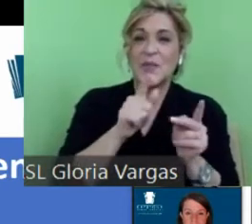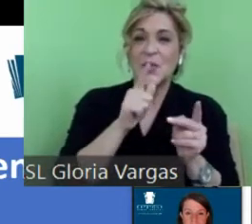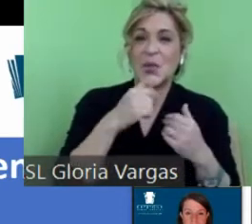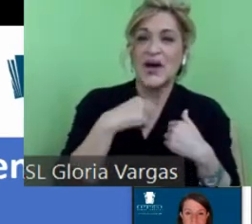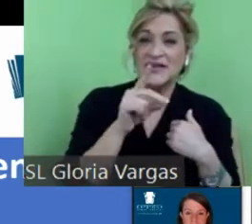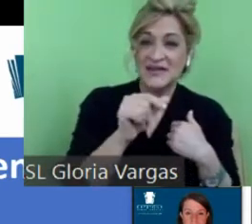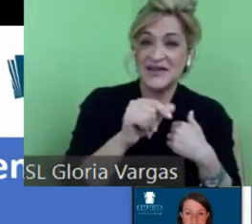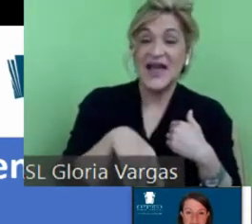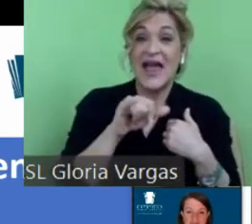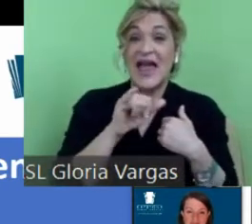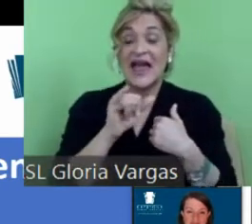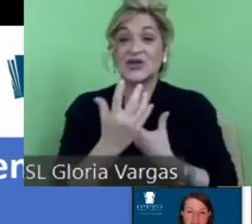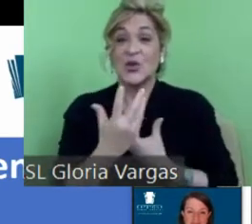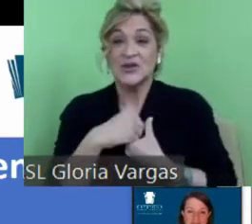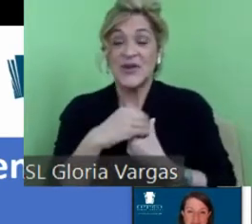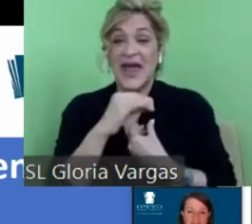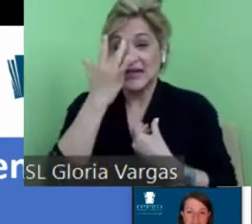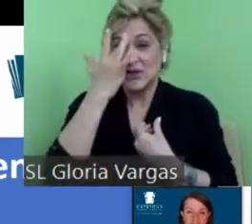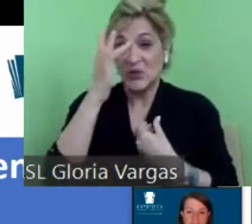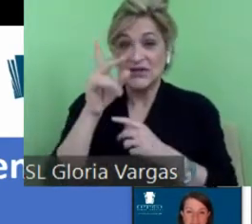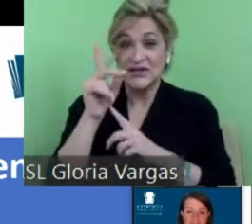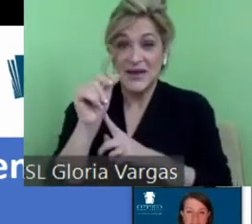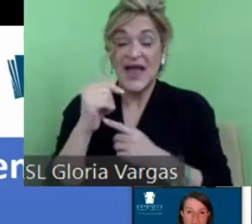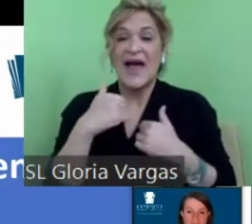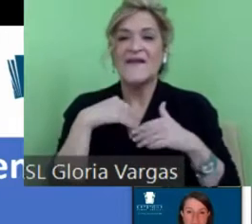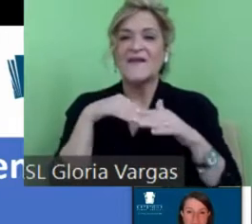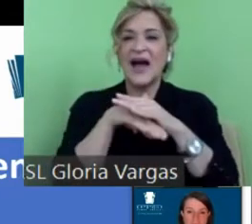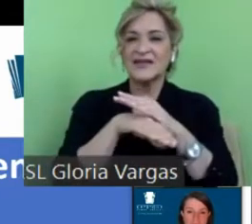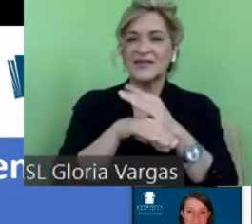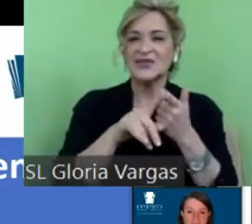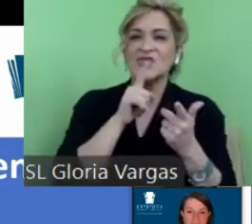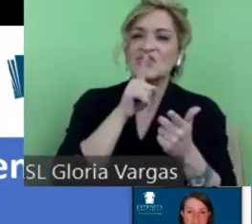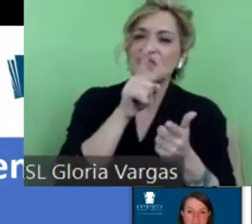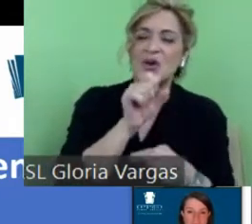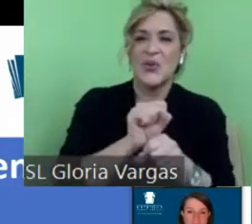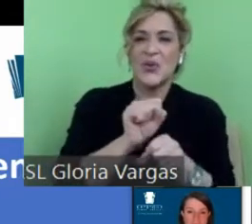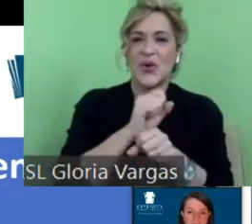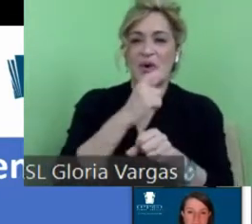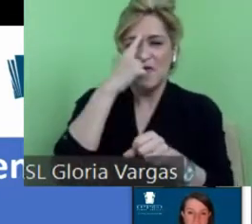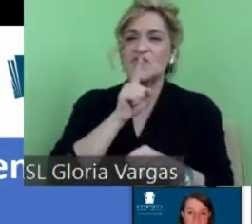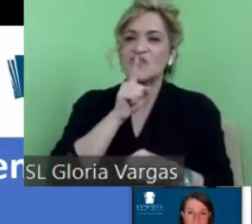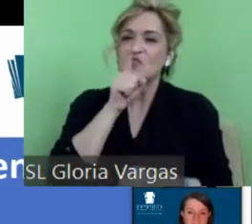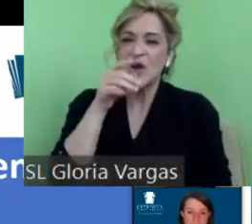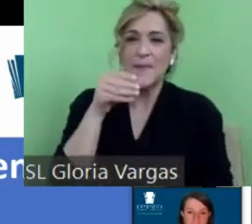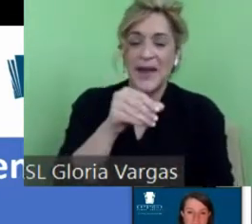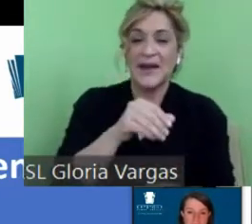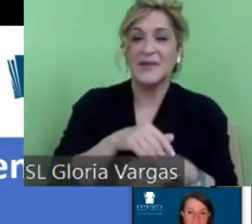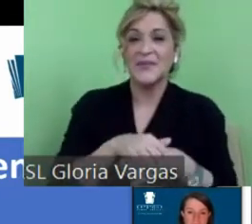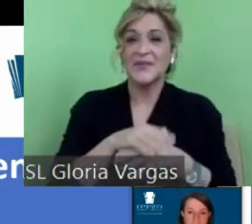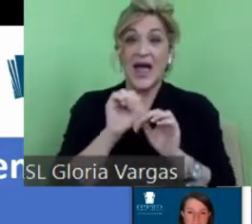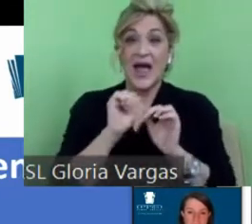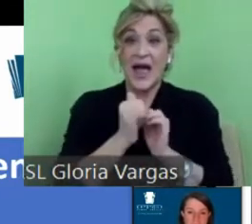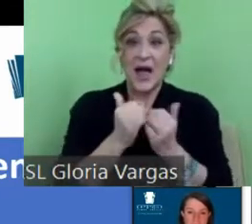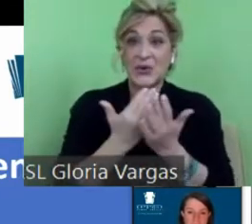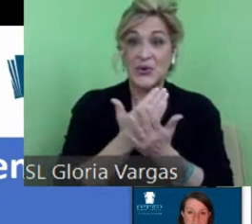as autism and intellectual disability, have access to real work for real pay. The new ways we are teaching